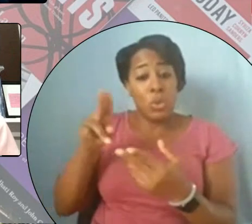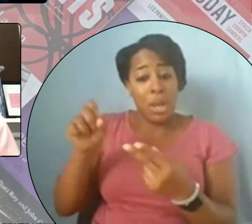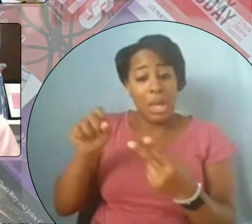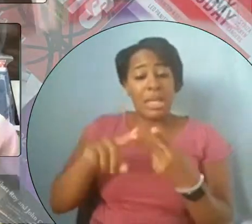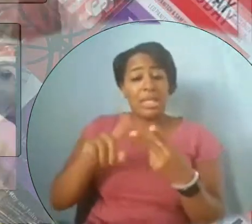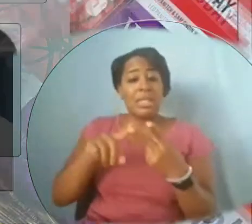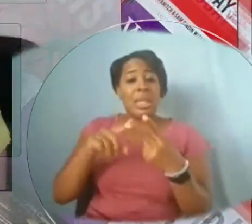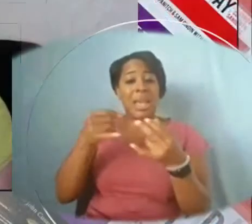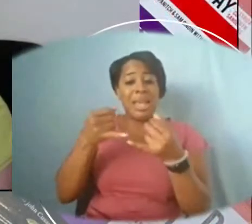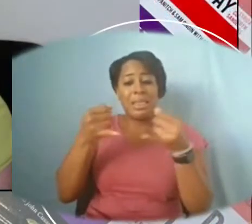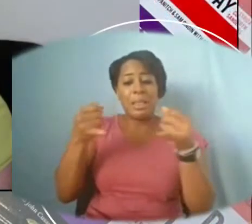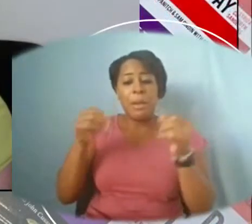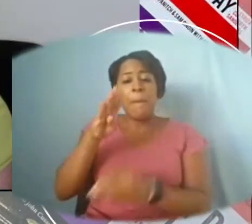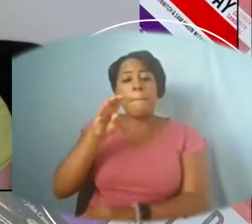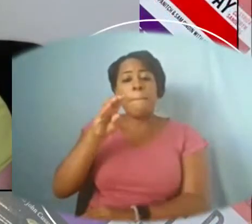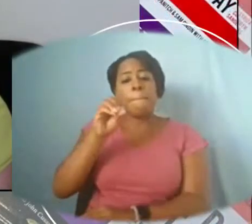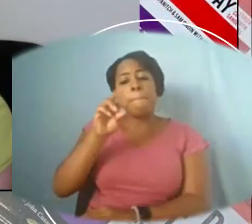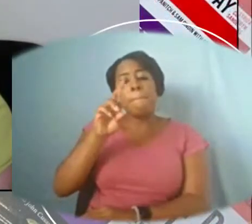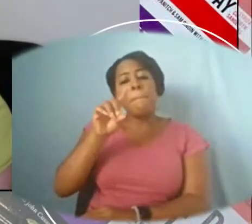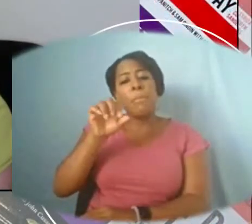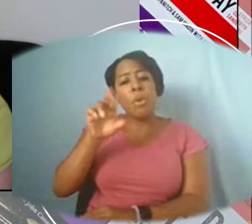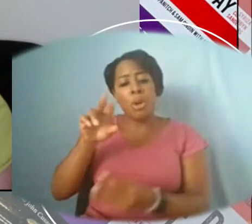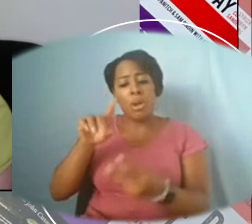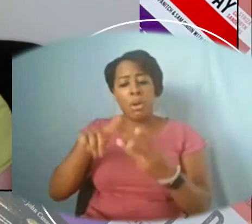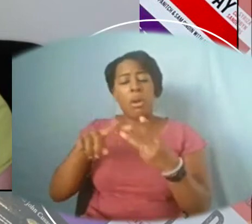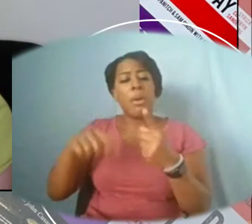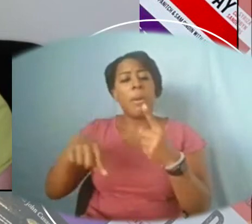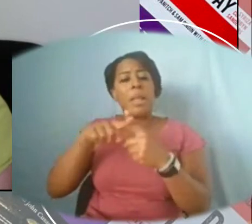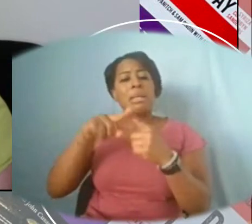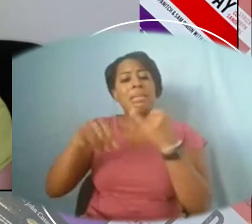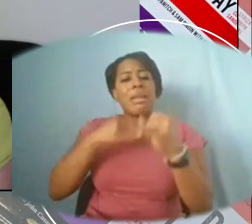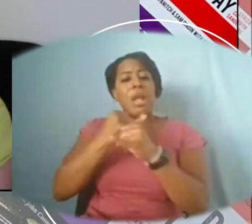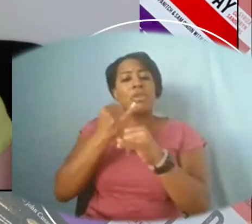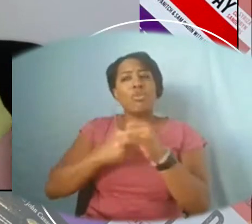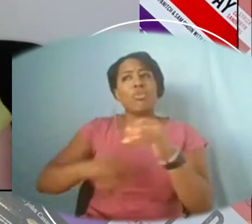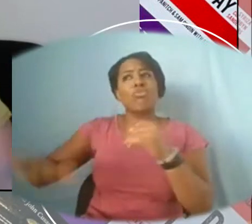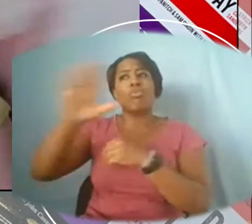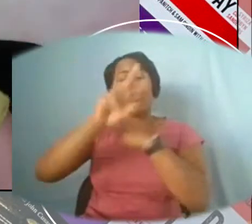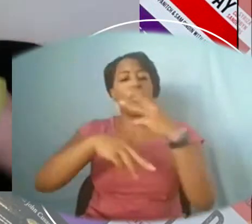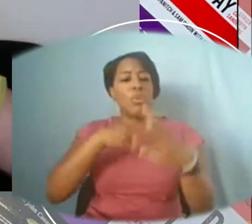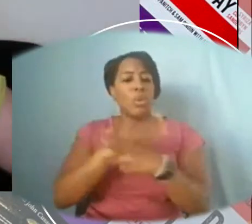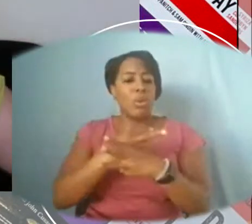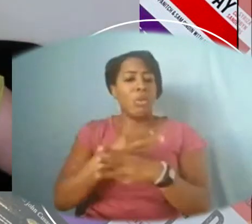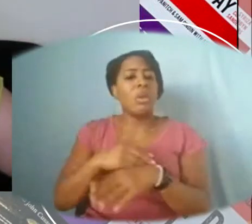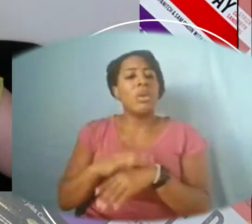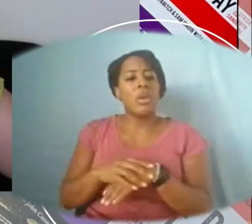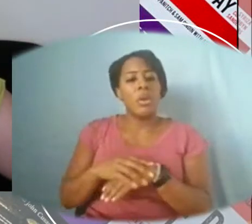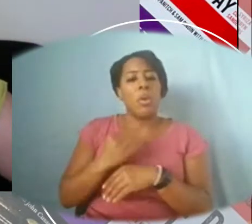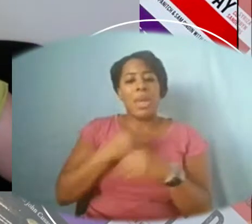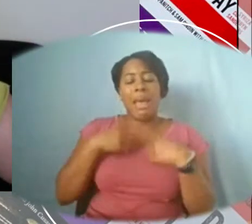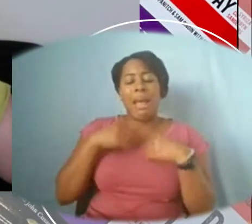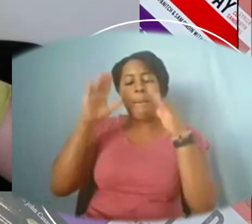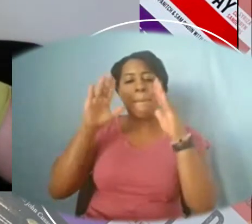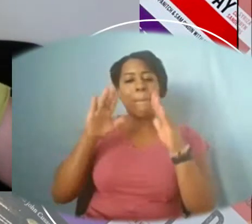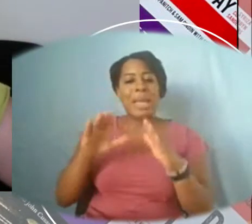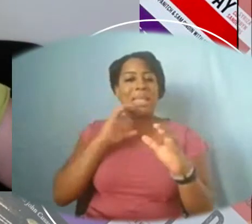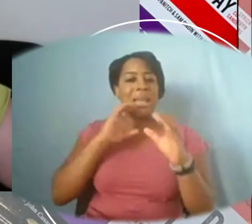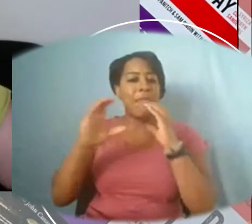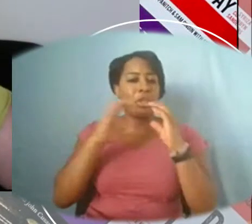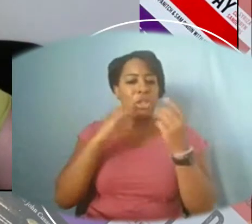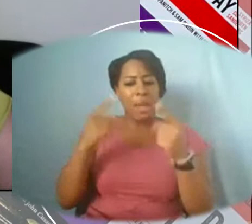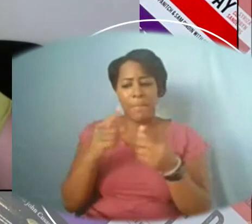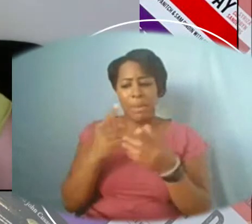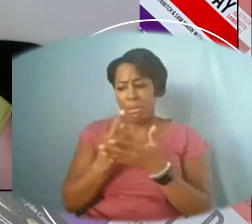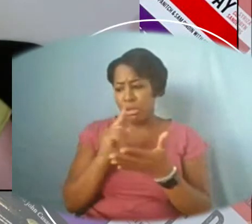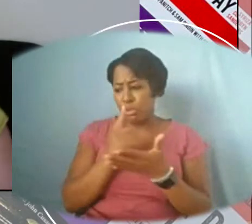somebody had a question around international solidarity and the project of imperialism. We had a really amazing conversation last week, or a couple